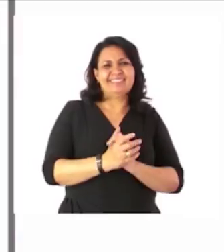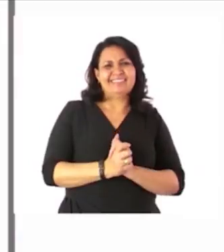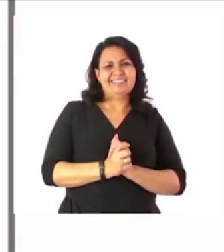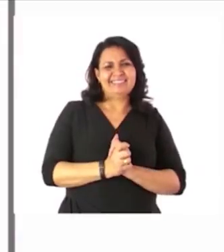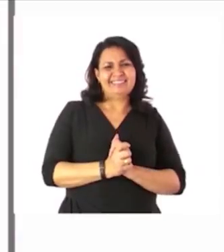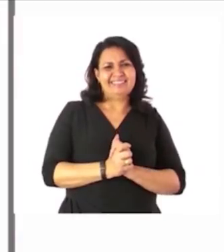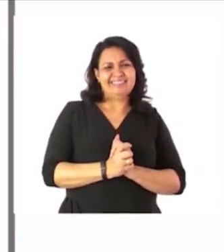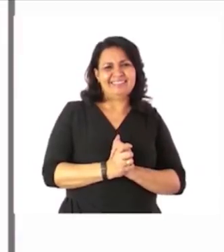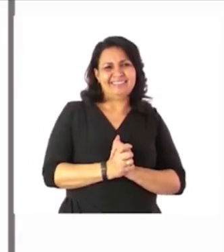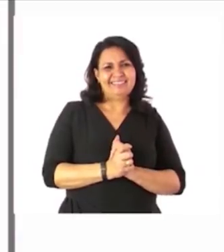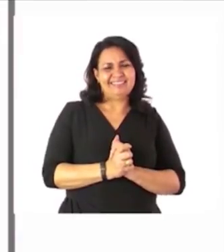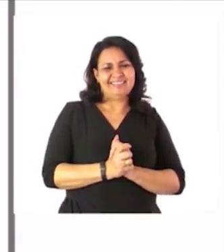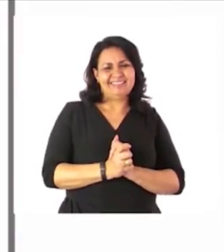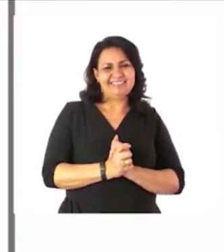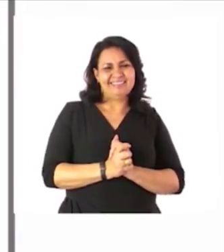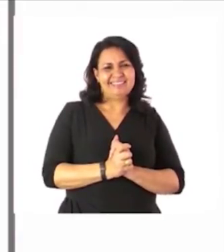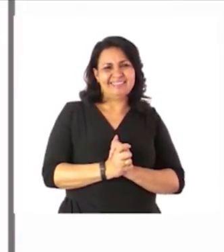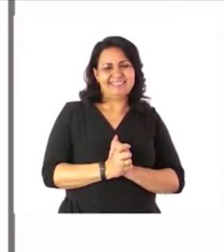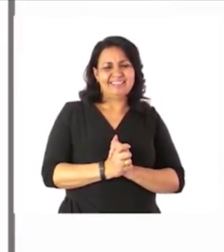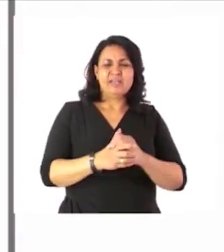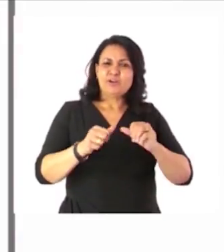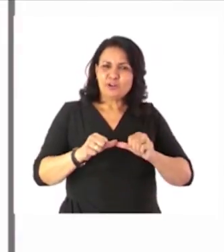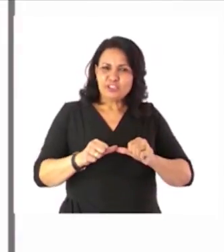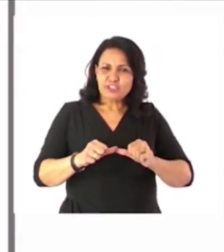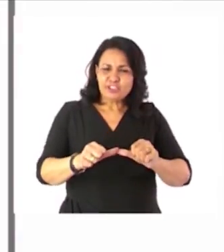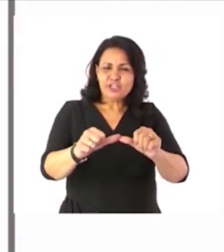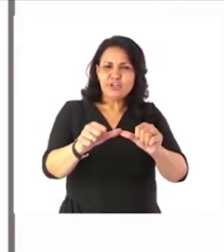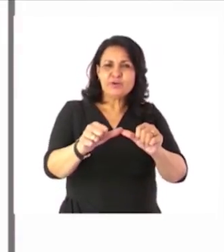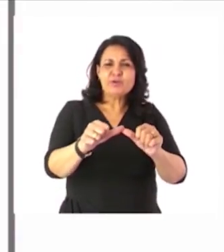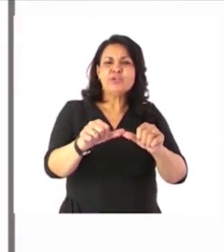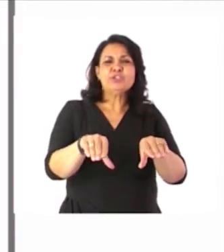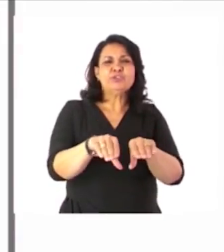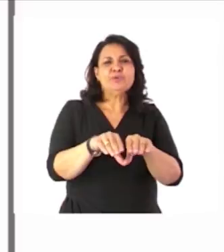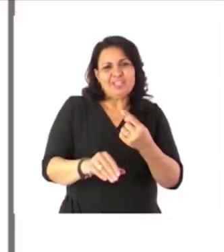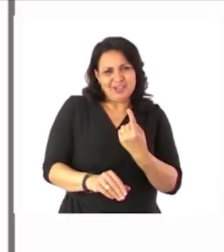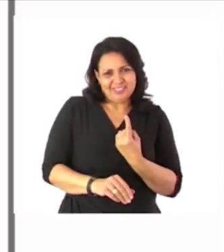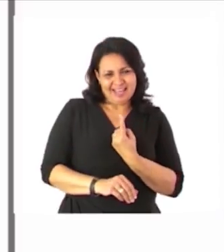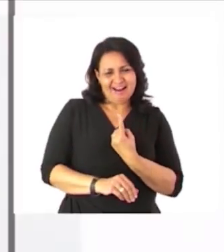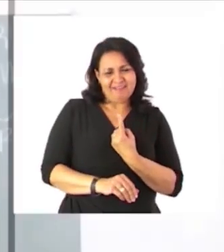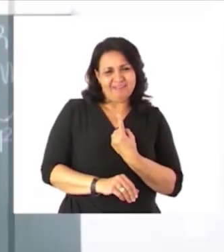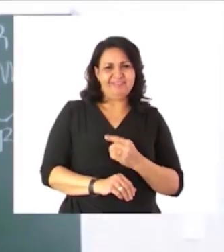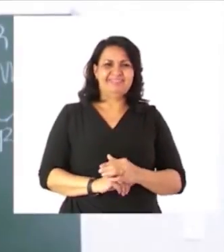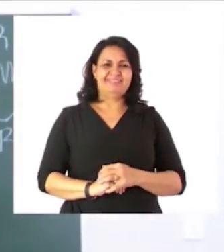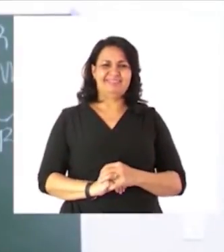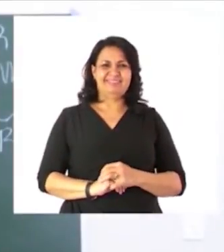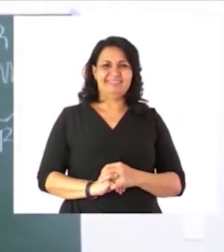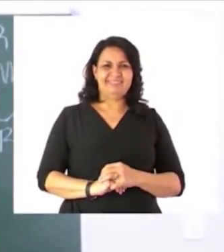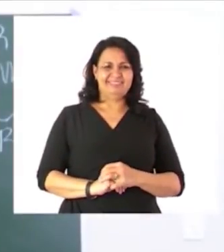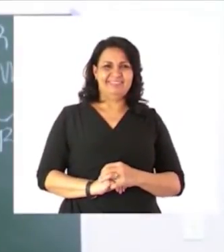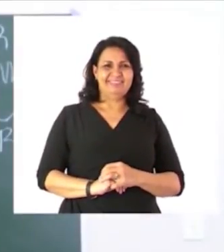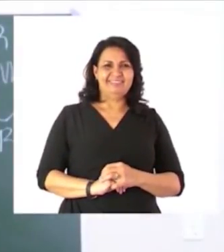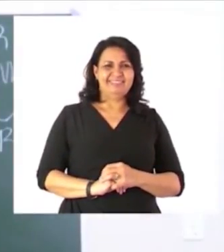yes you can do the rest of the pictures yeah you can do it all by yourself because you can just